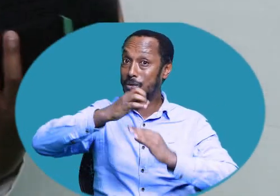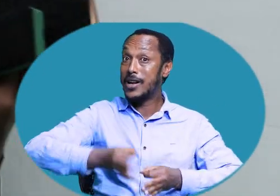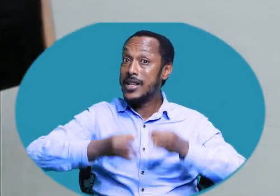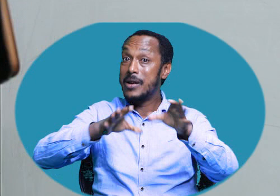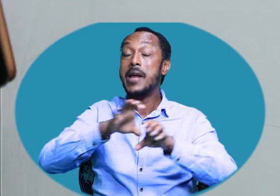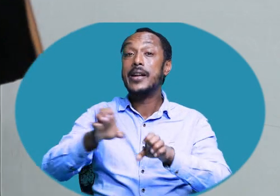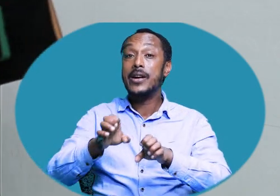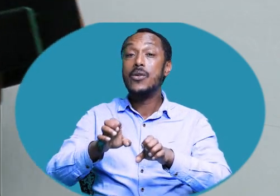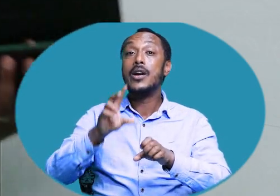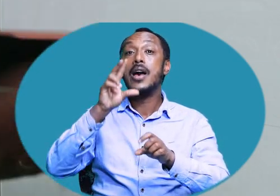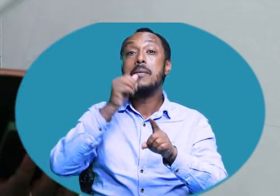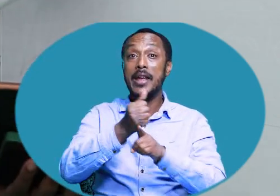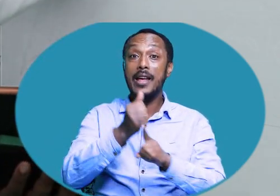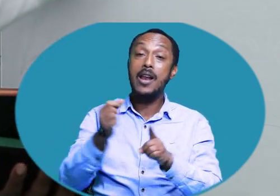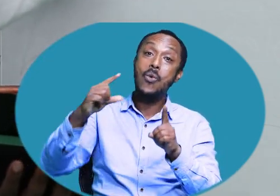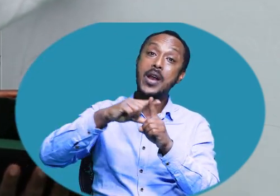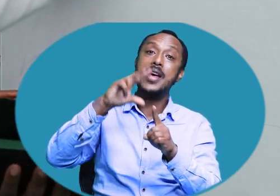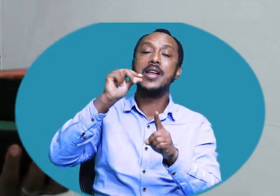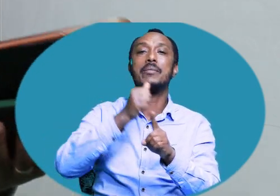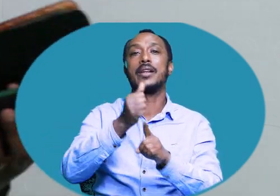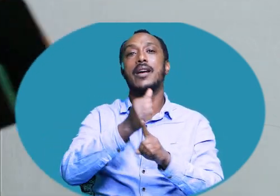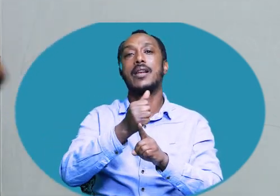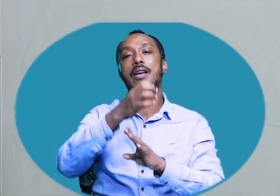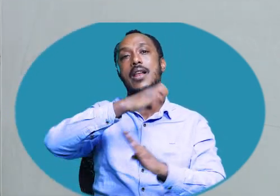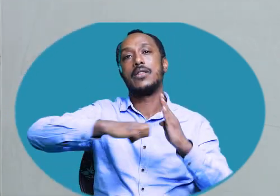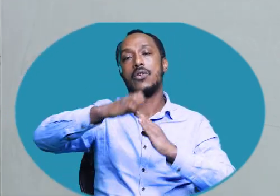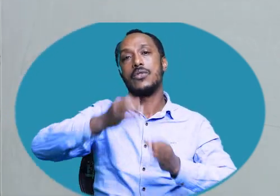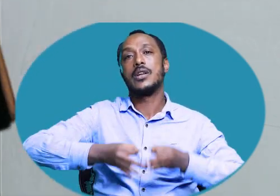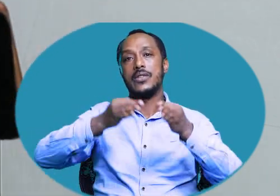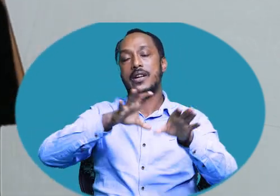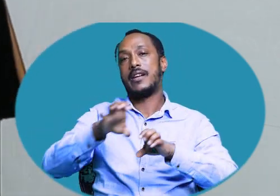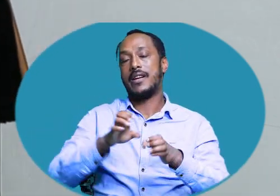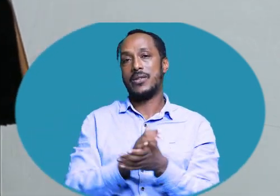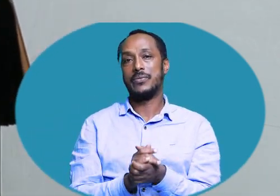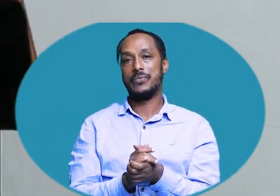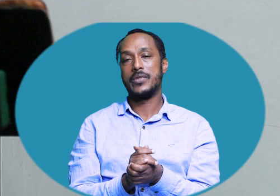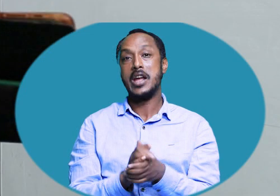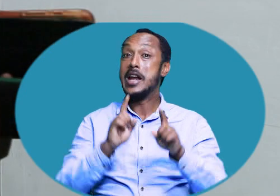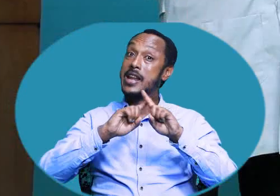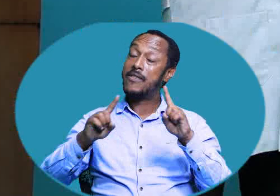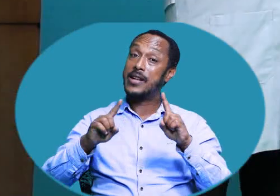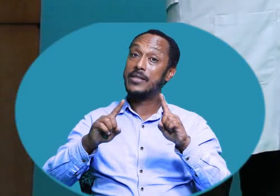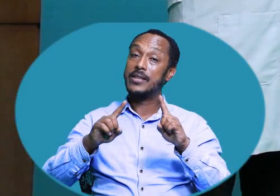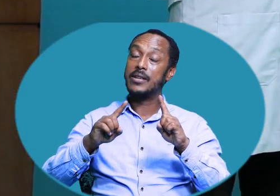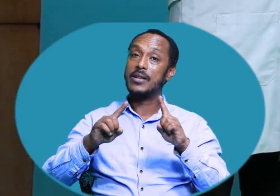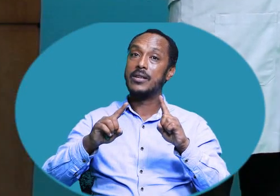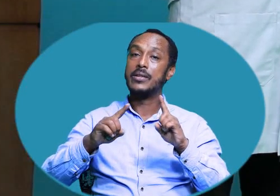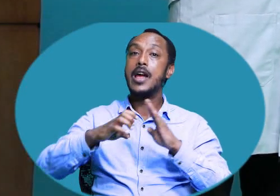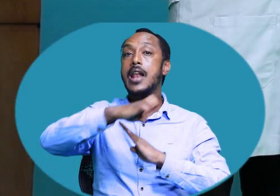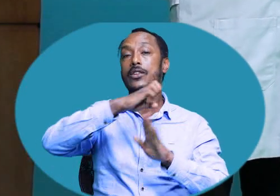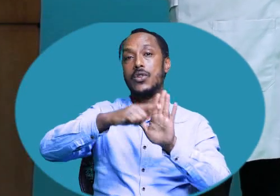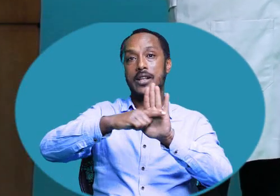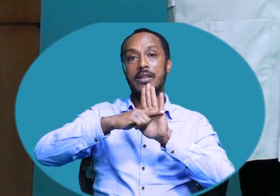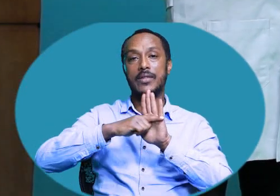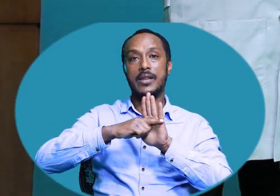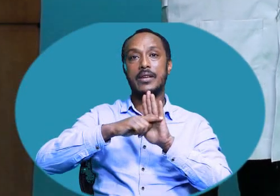as ionic bonding with different electronegative values. With different electronegative value means, by the way,